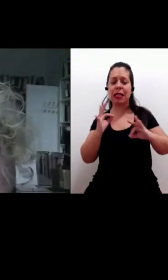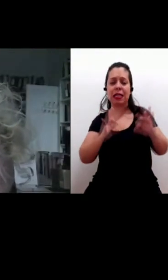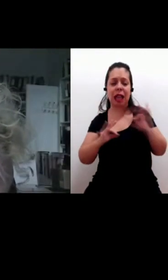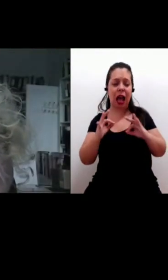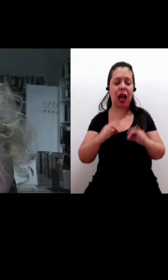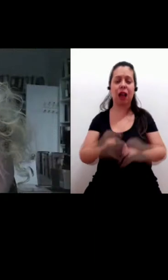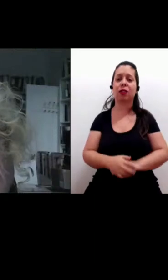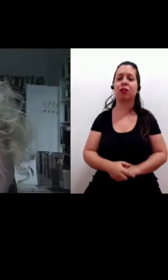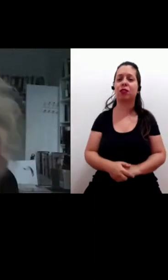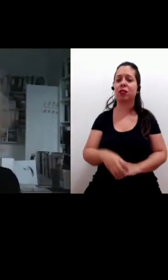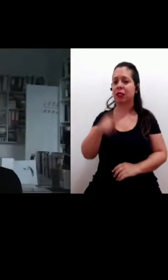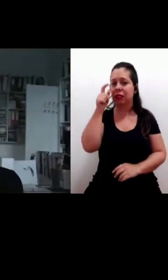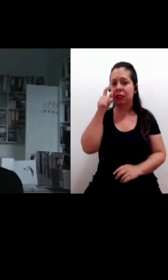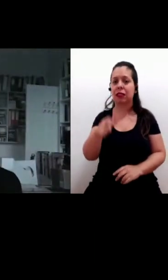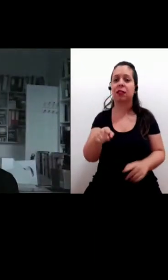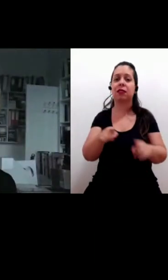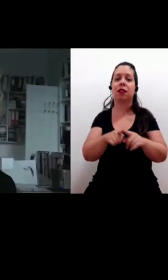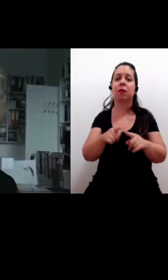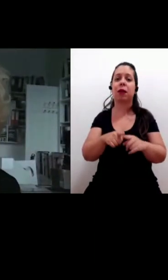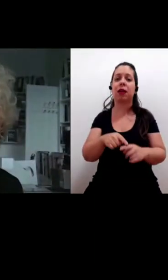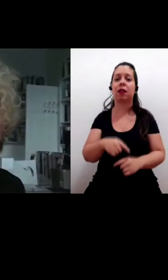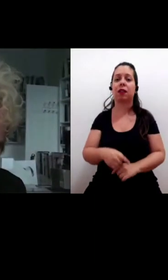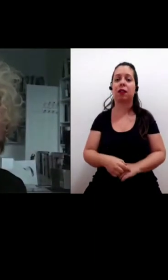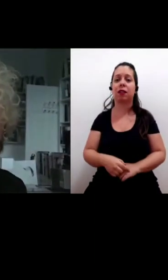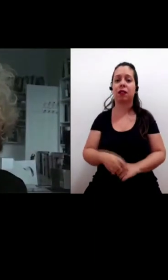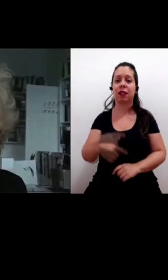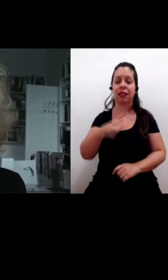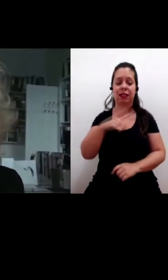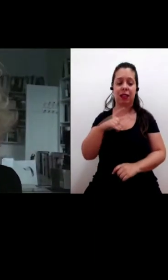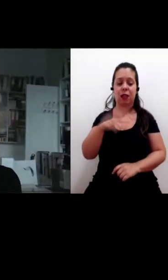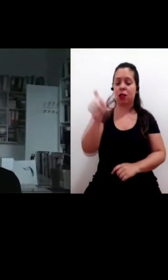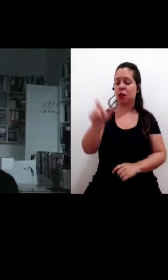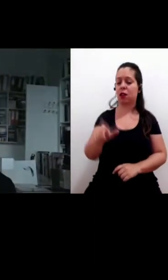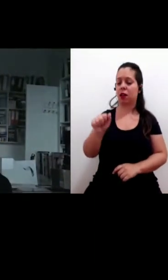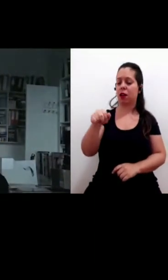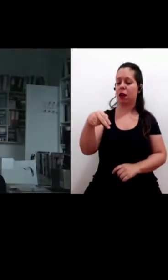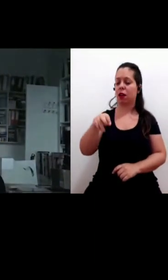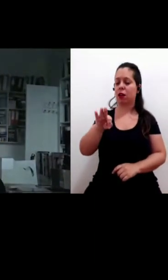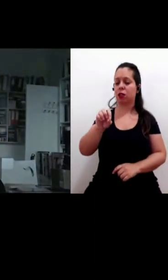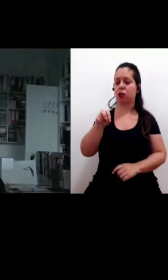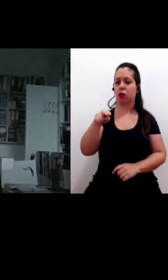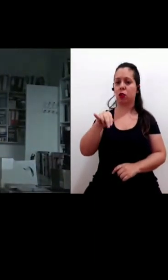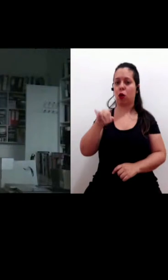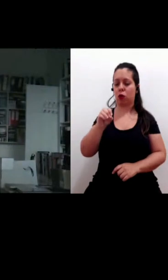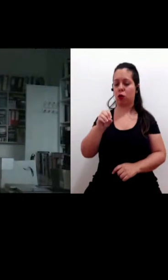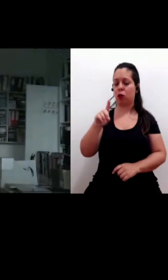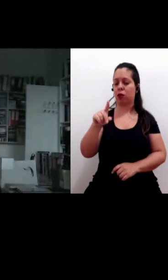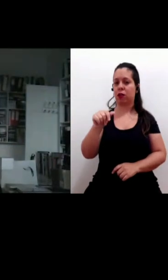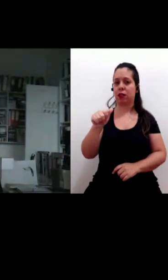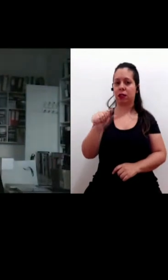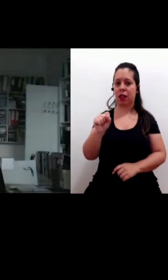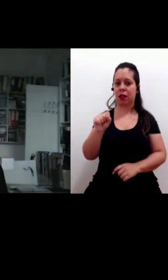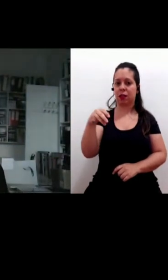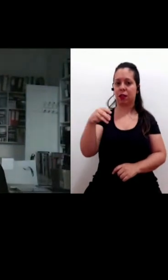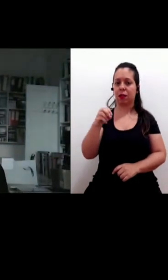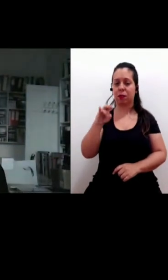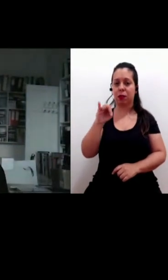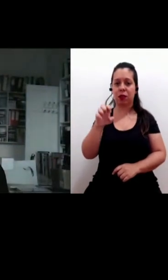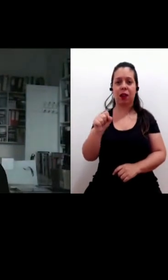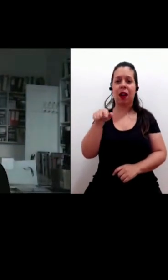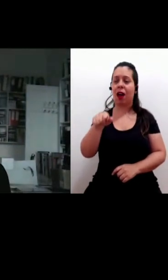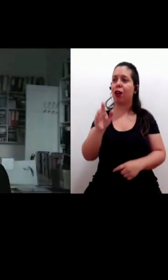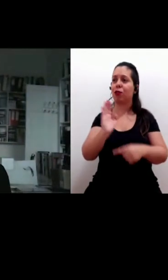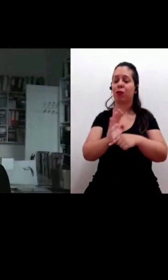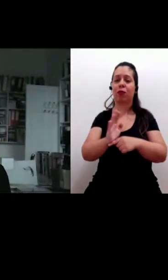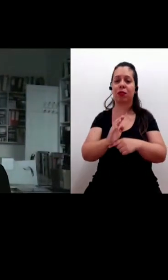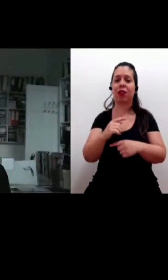have, Antonio das Mortes, for example, one of my favorite Brazilian films. I know some of Gleyber Rocha's